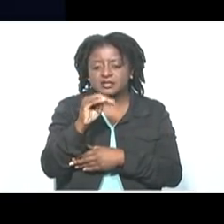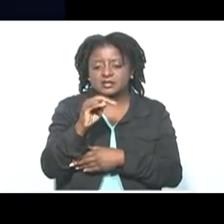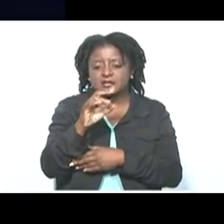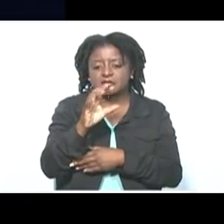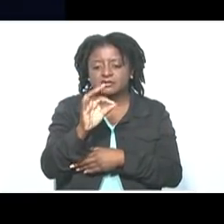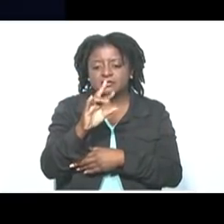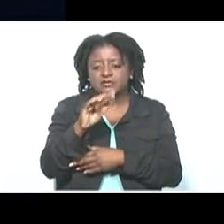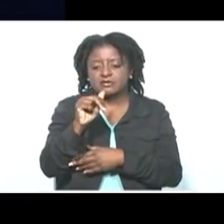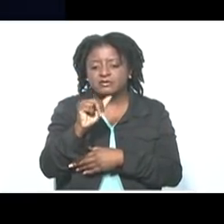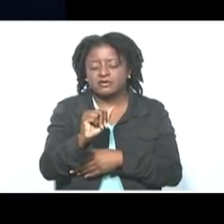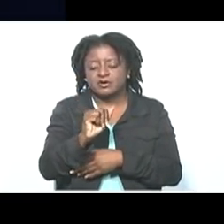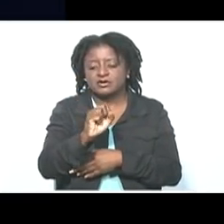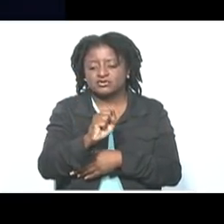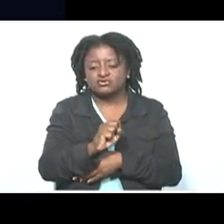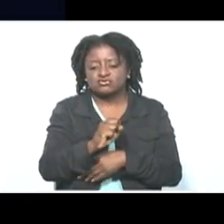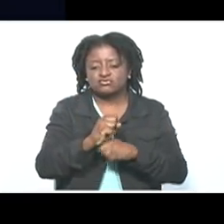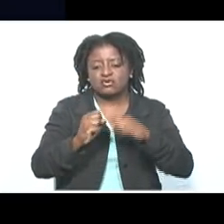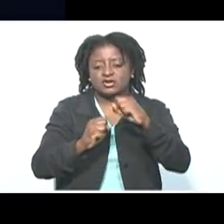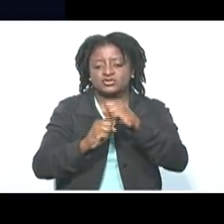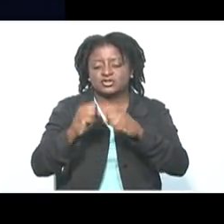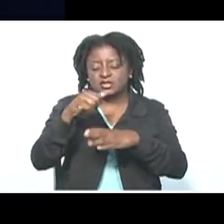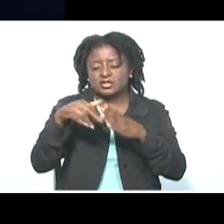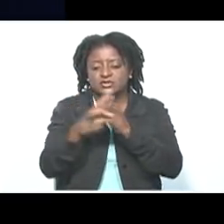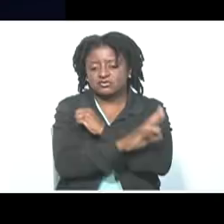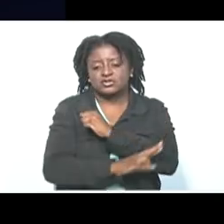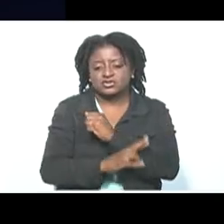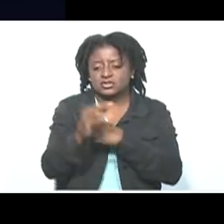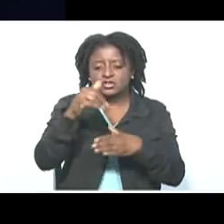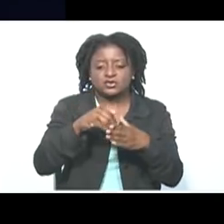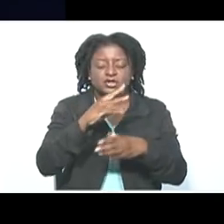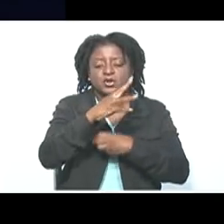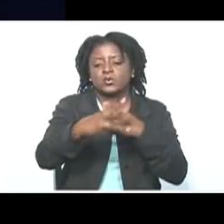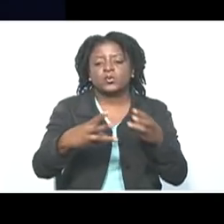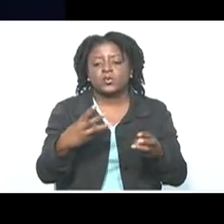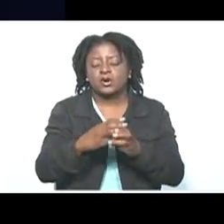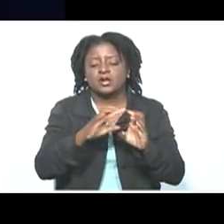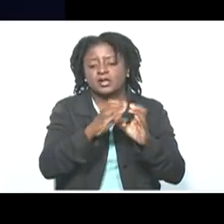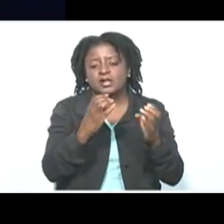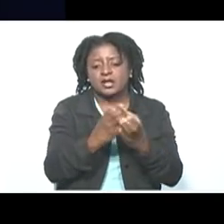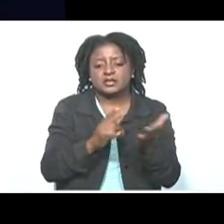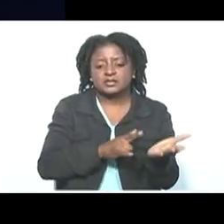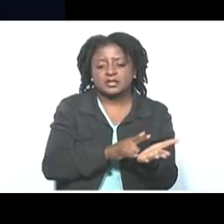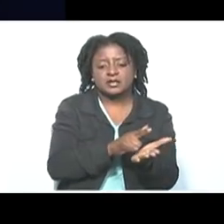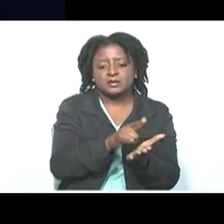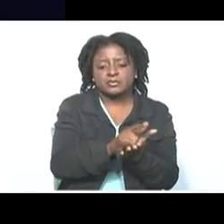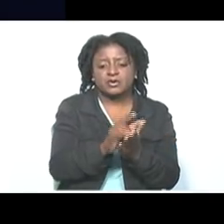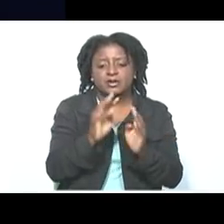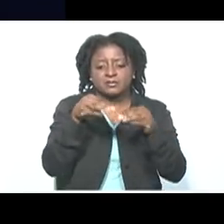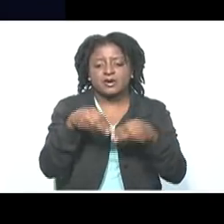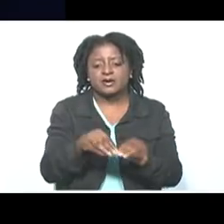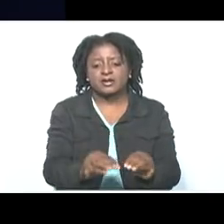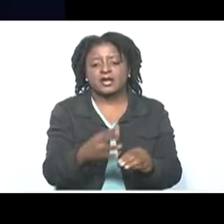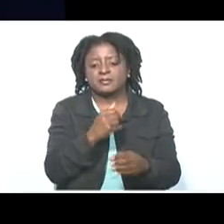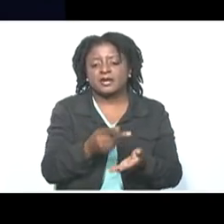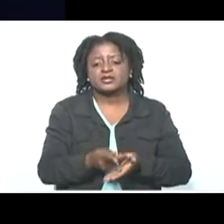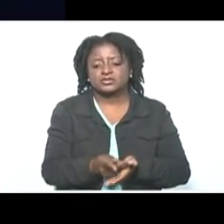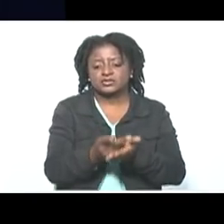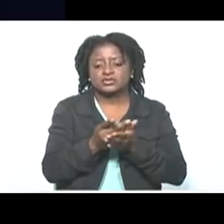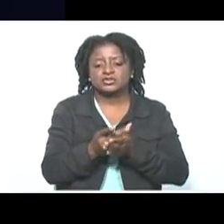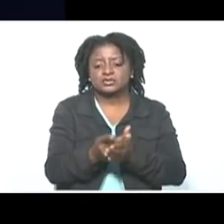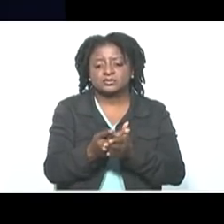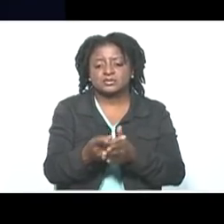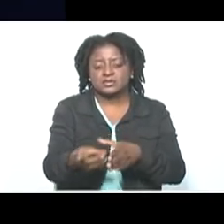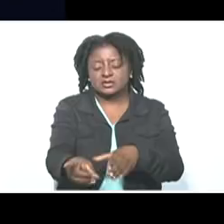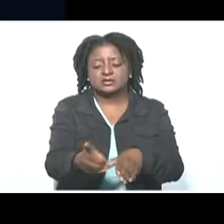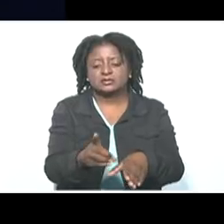region. This includes world-class airport, maritime and shipping hubs. We